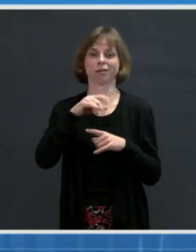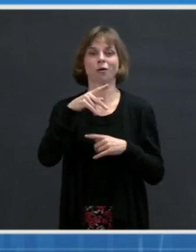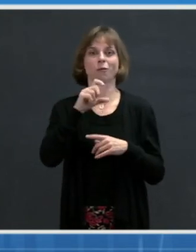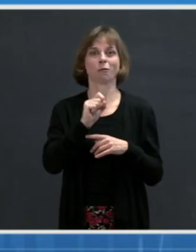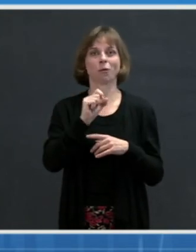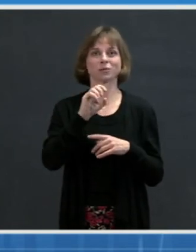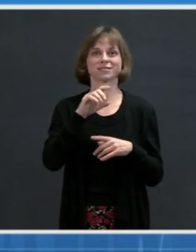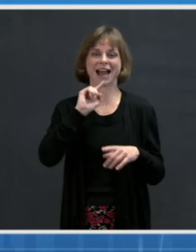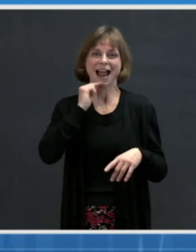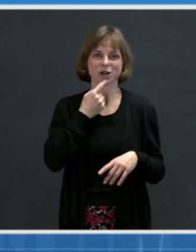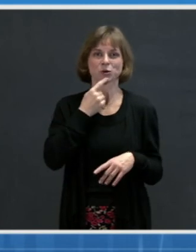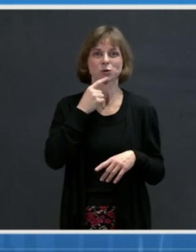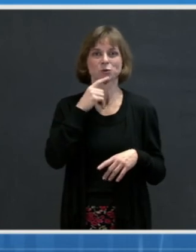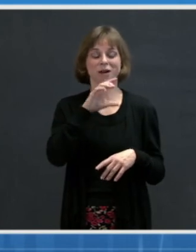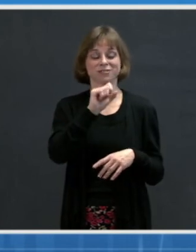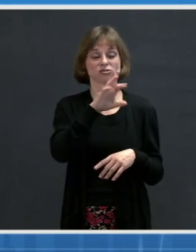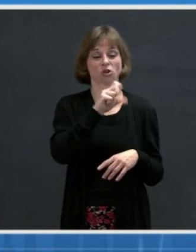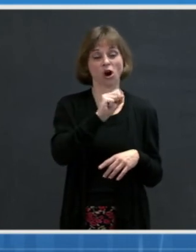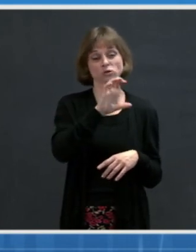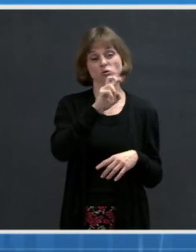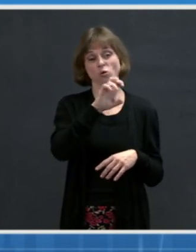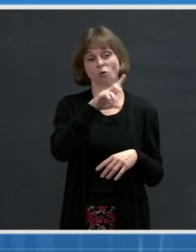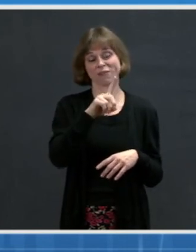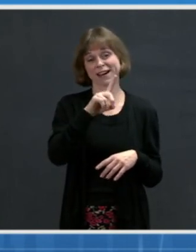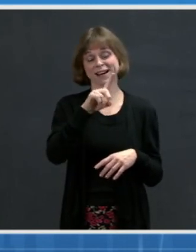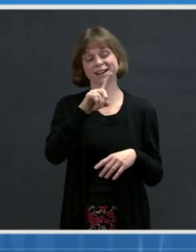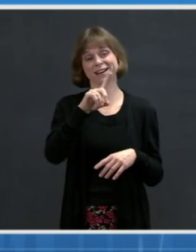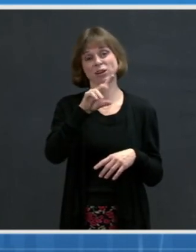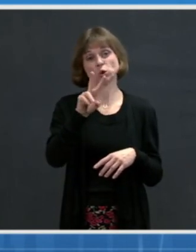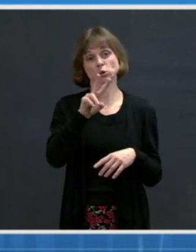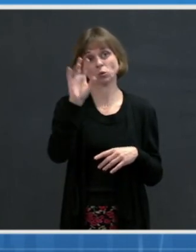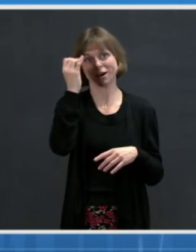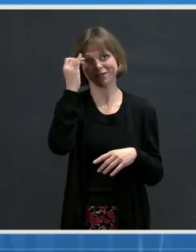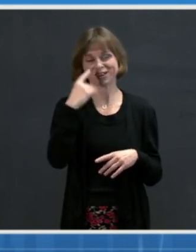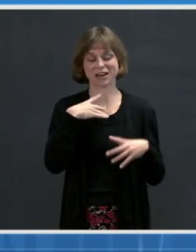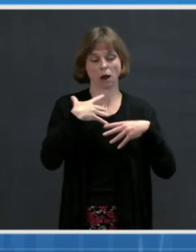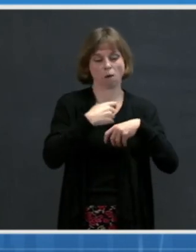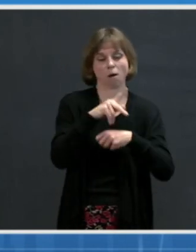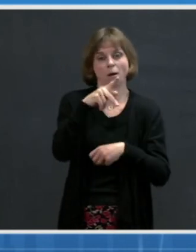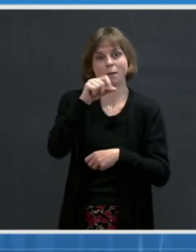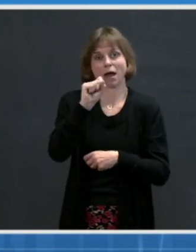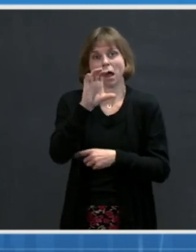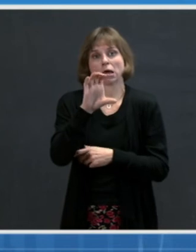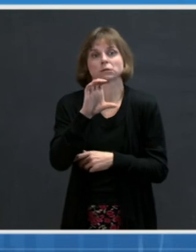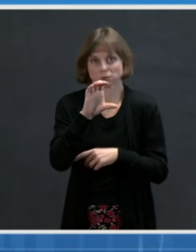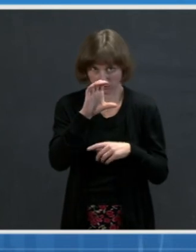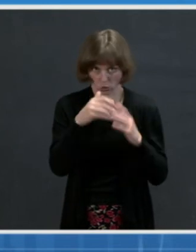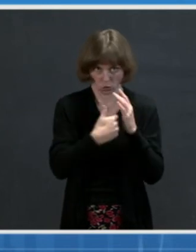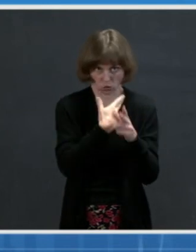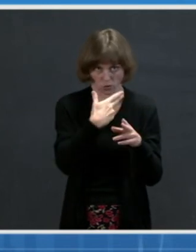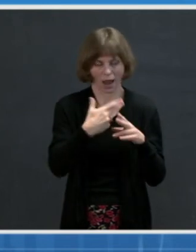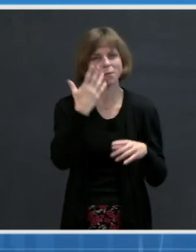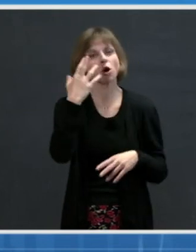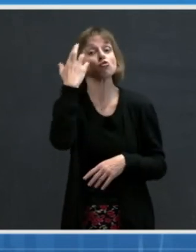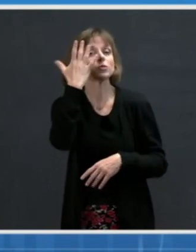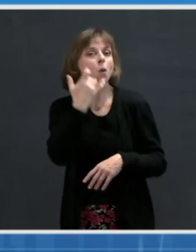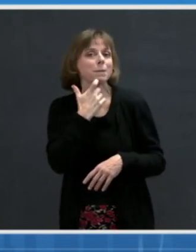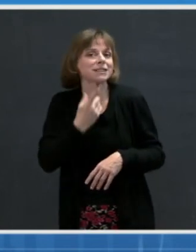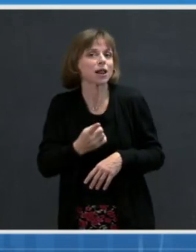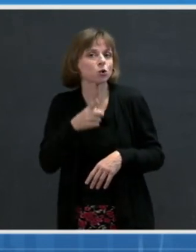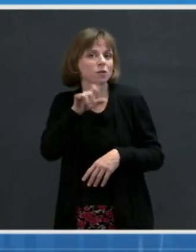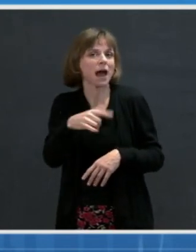SARS-CoV-2 infection, which we're now referring to as PASC or PASC. The reason I'm bringing it up with you today will